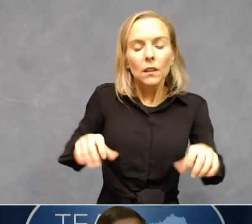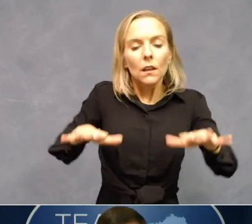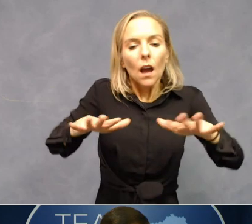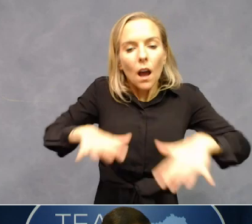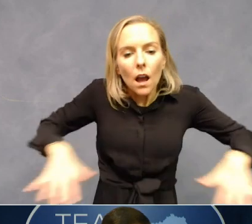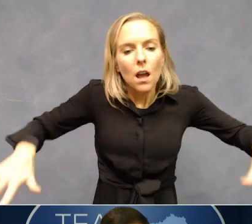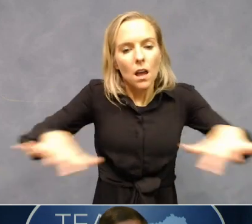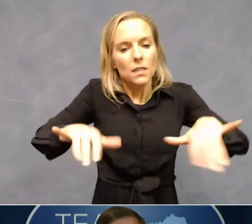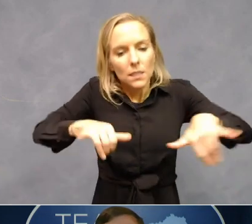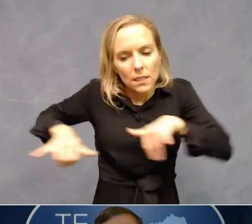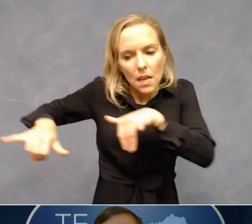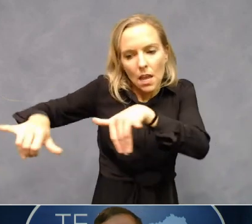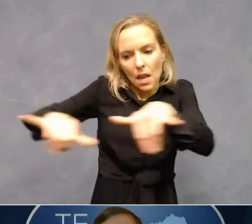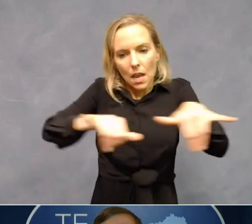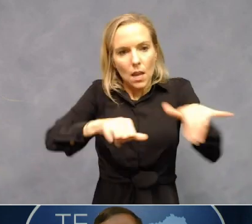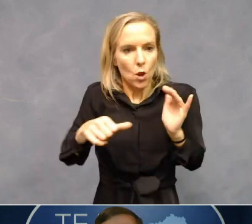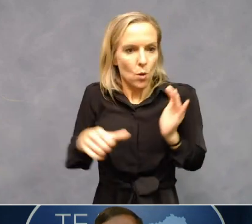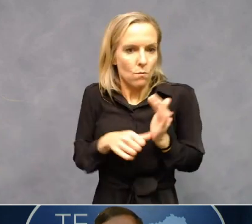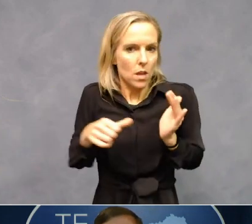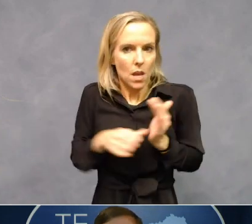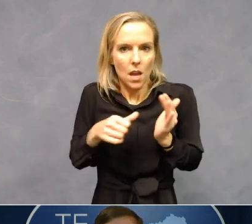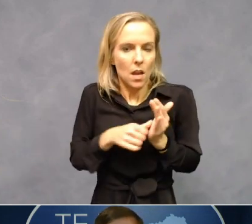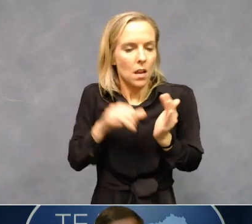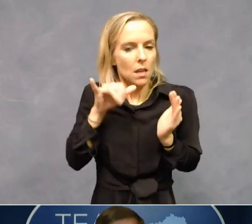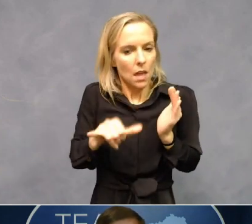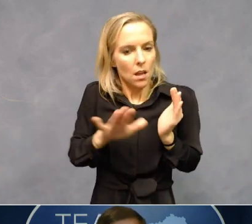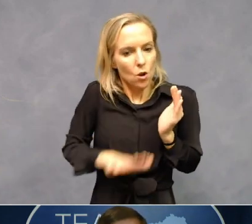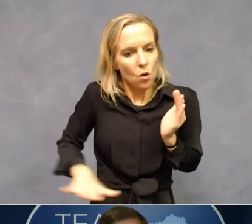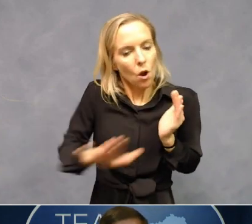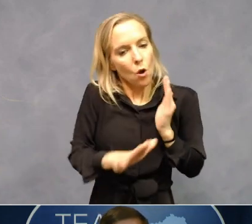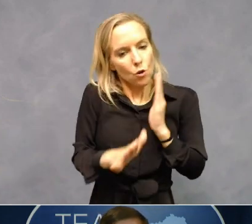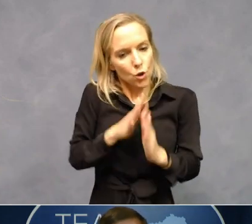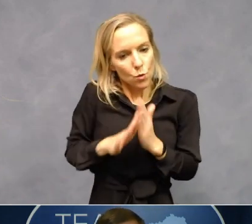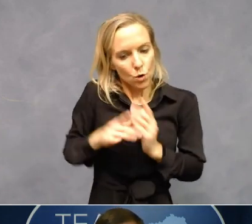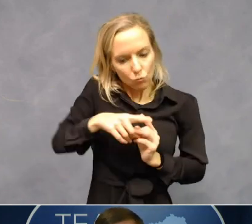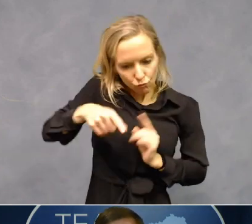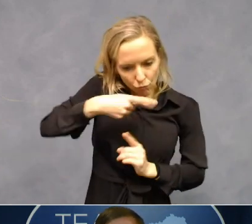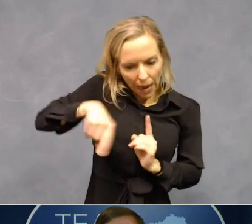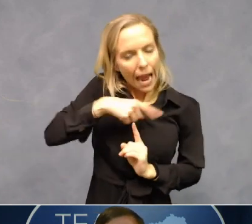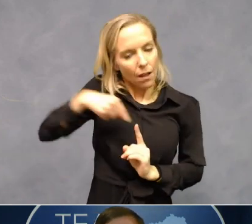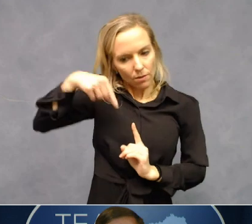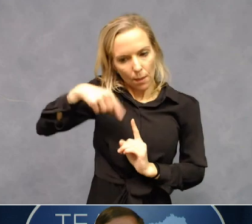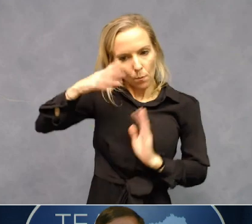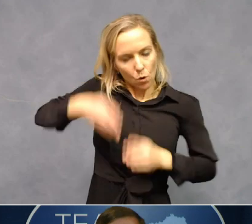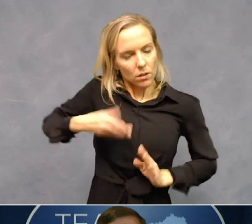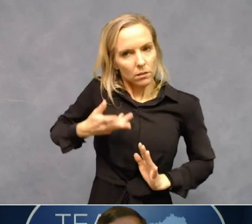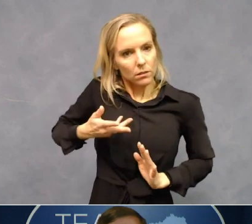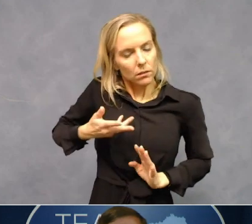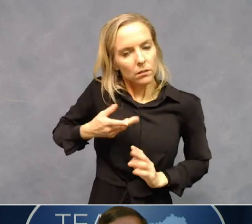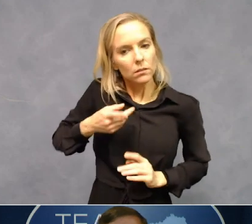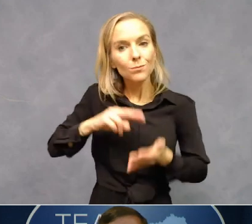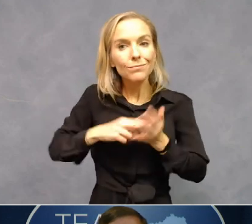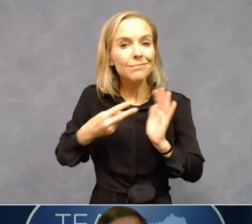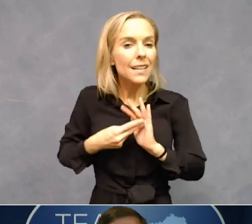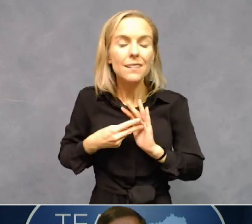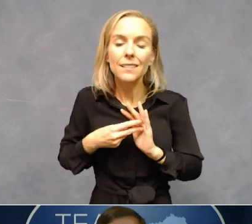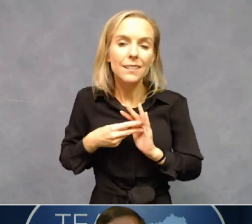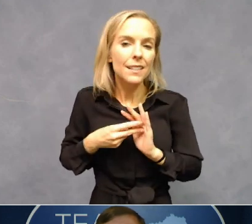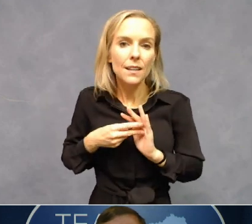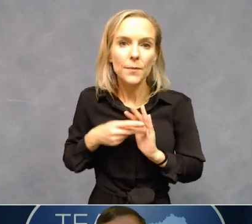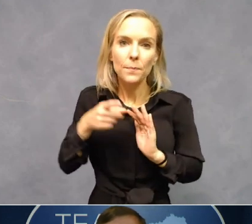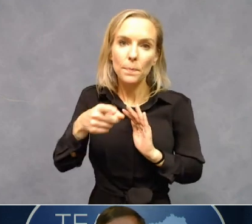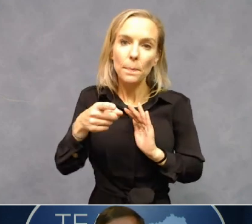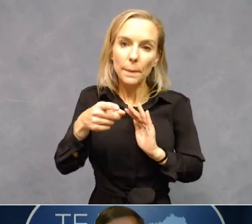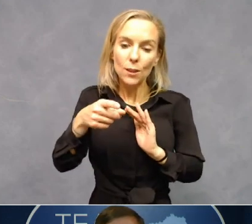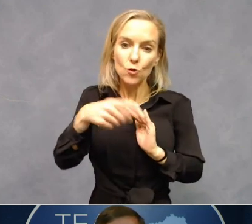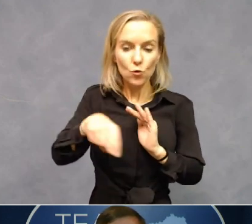page. That's people's organic community around them. And it also means that what you'll be doing will provide health